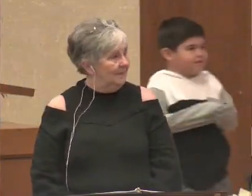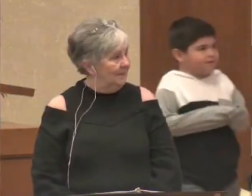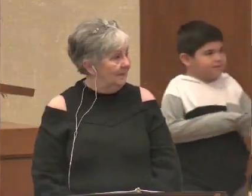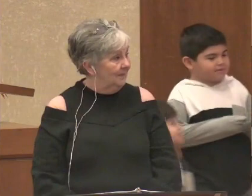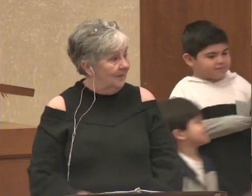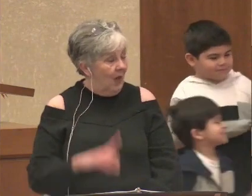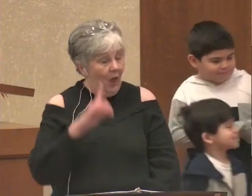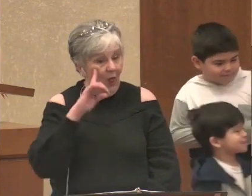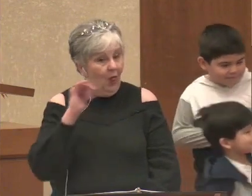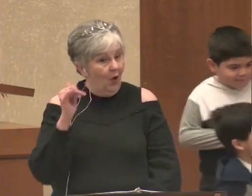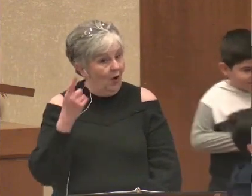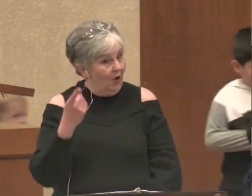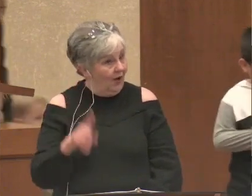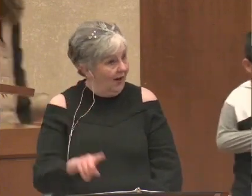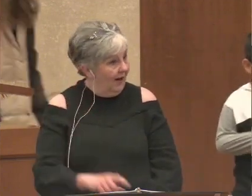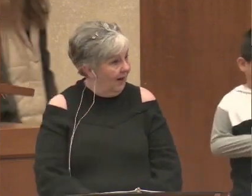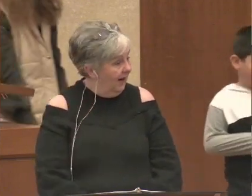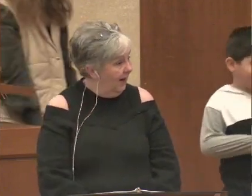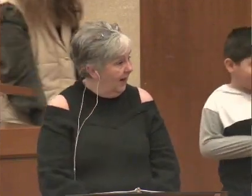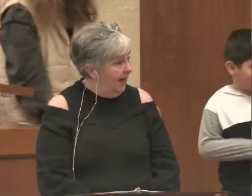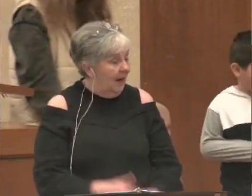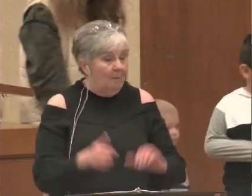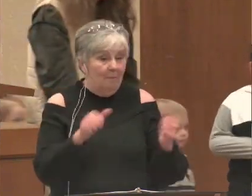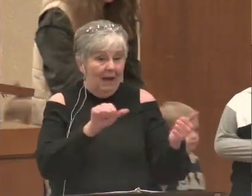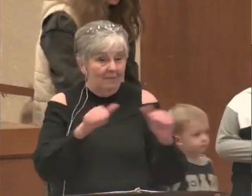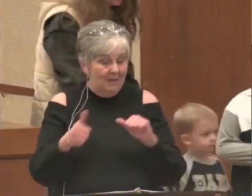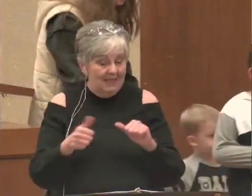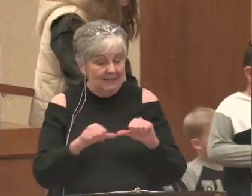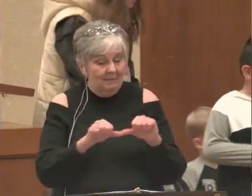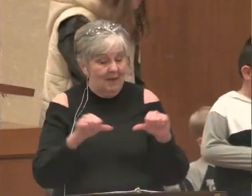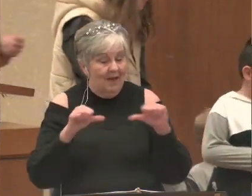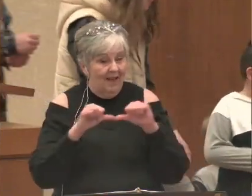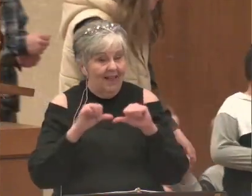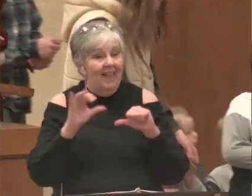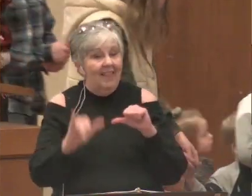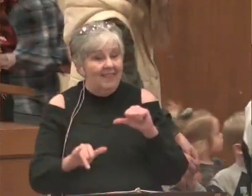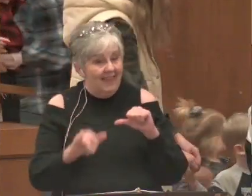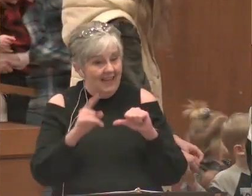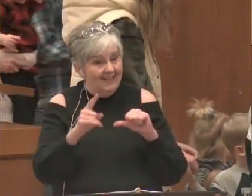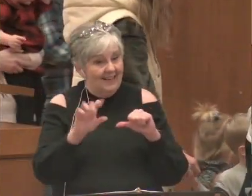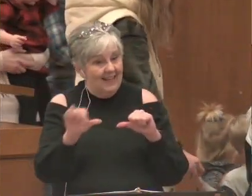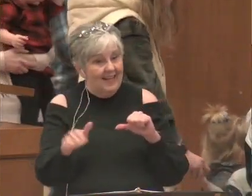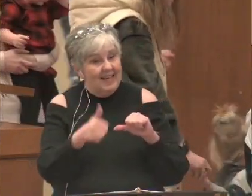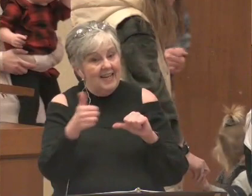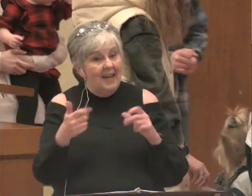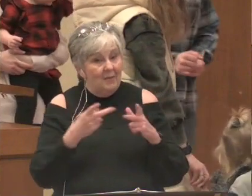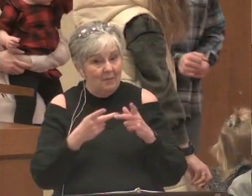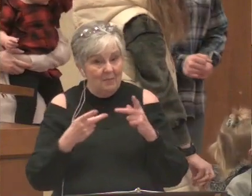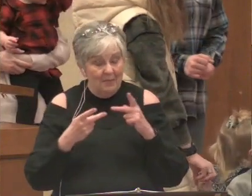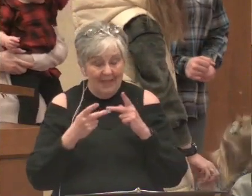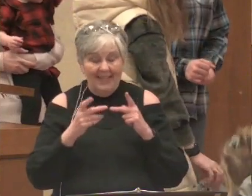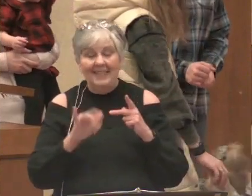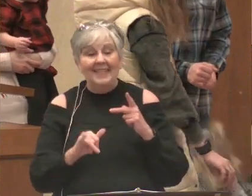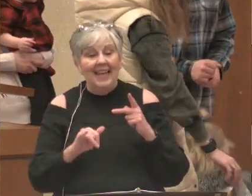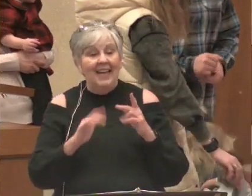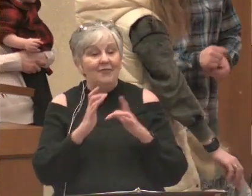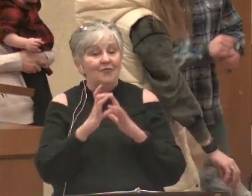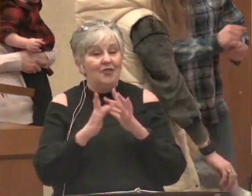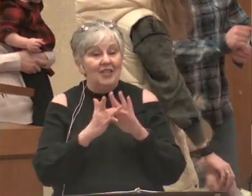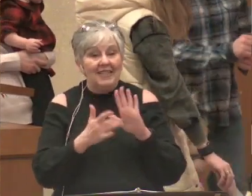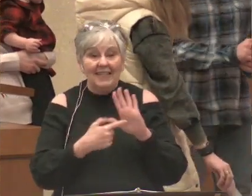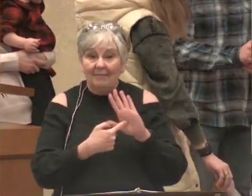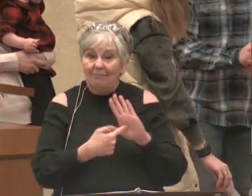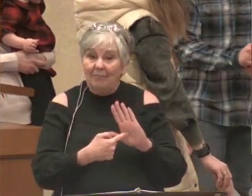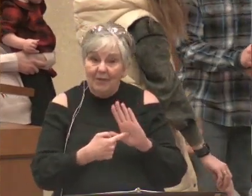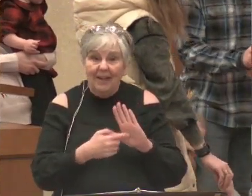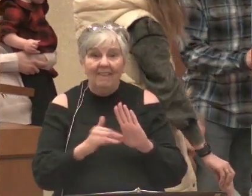Look where we ended up. It's the baptismal font. That's another place where Jesus is revealed. This is where